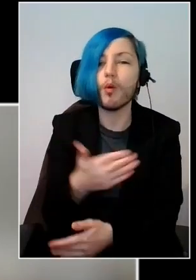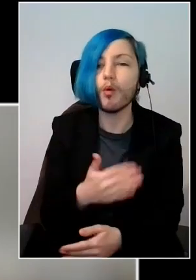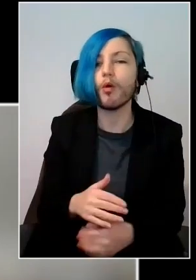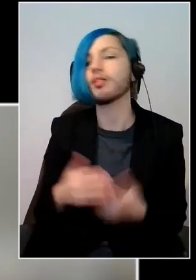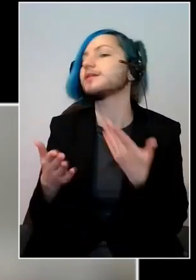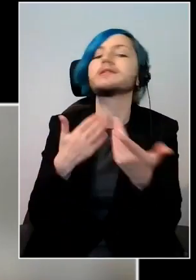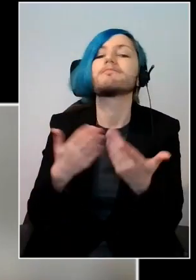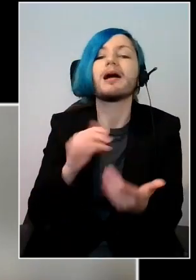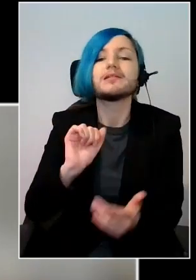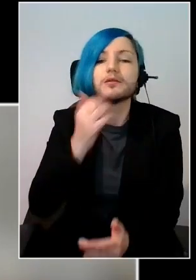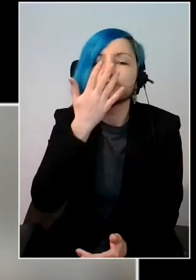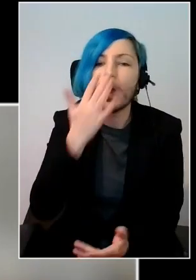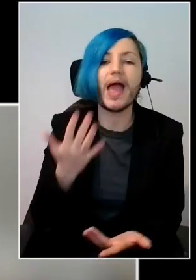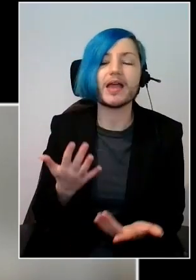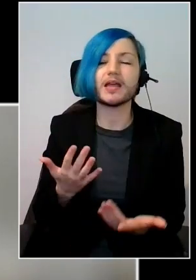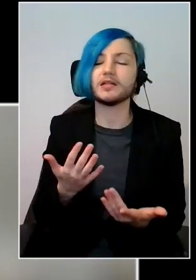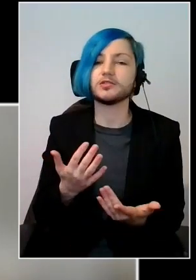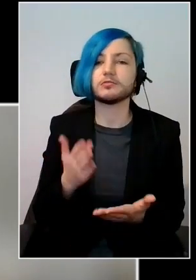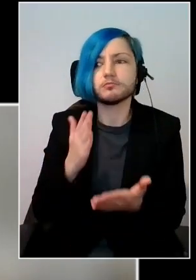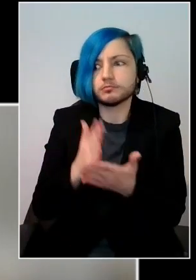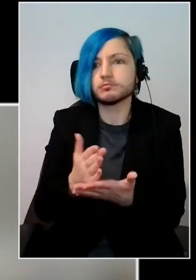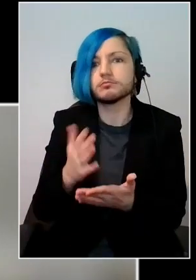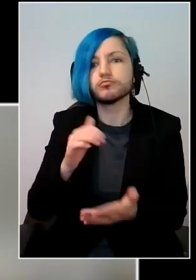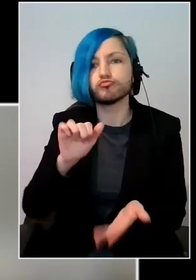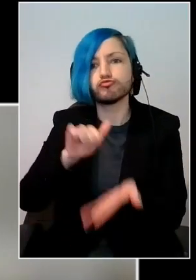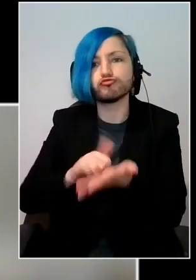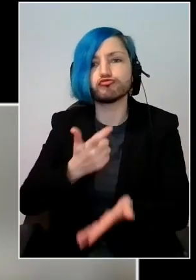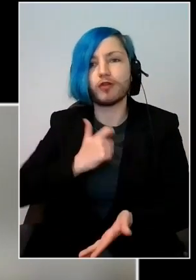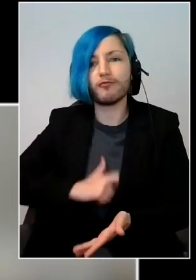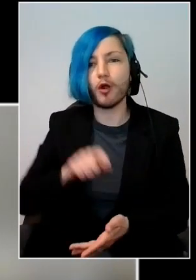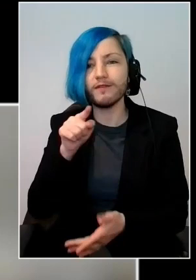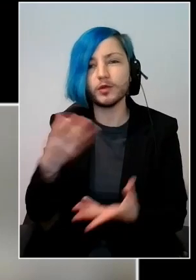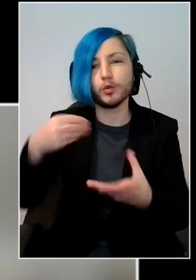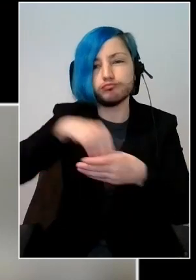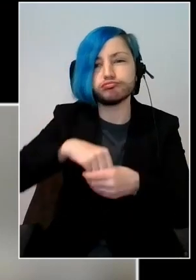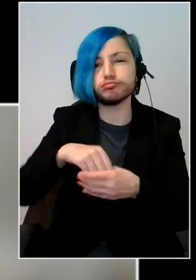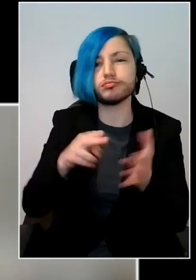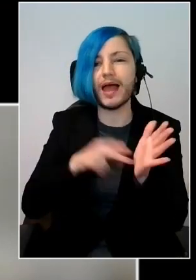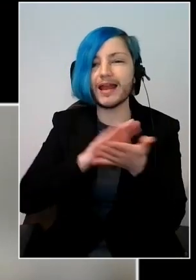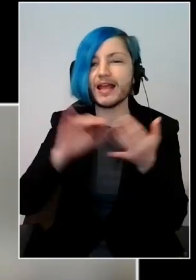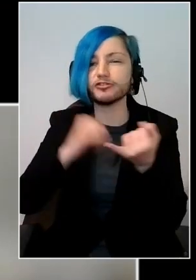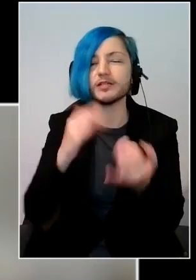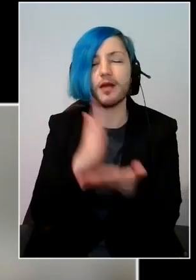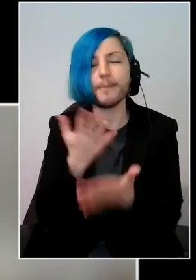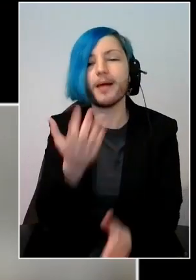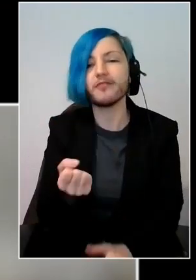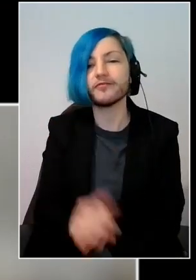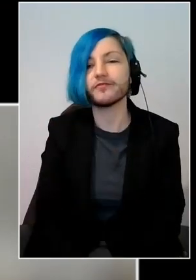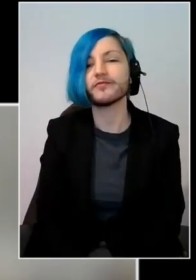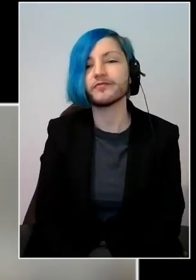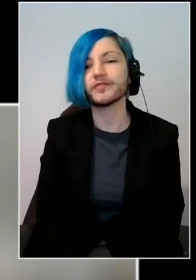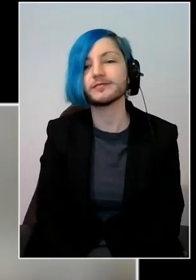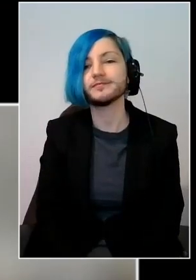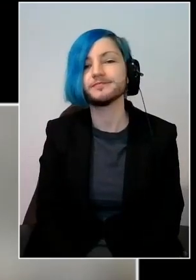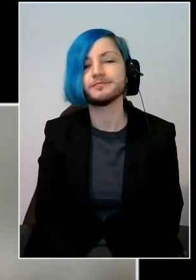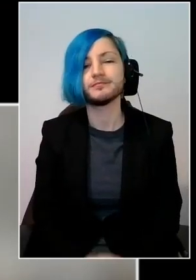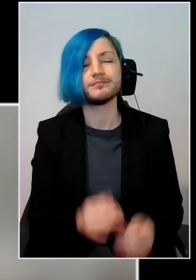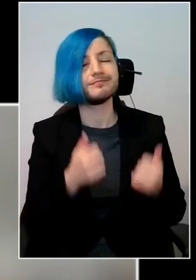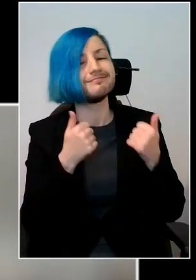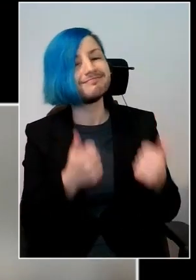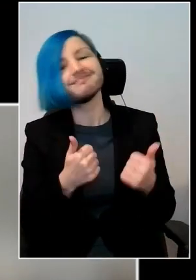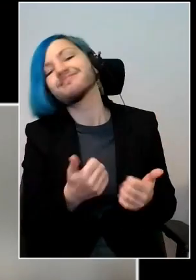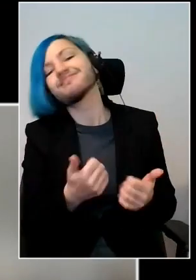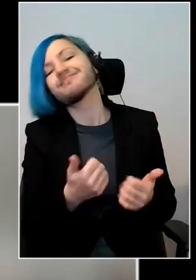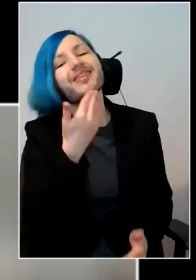age they are. There will be a role for you within the NHS. Well, many thanks and